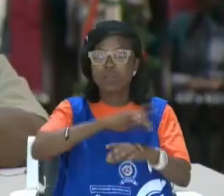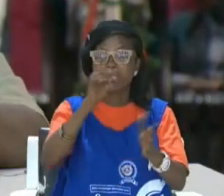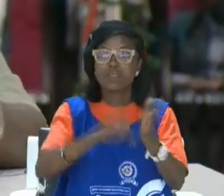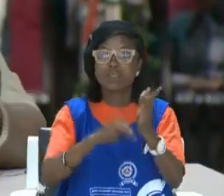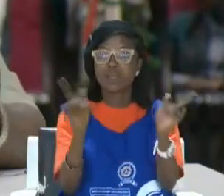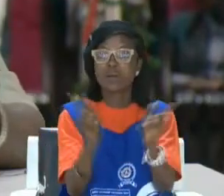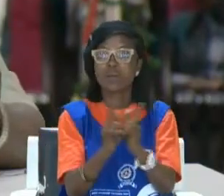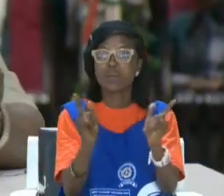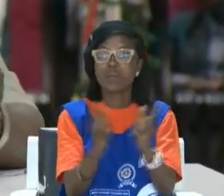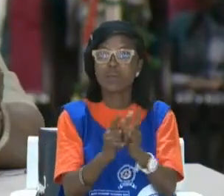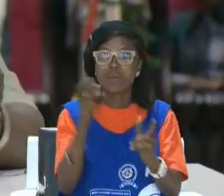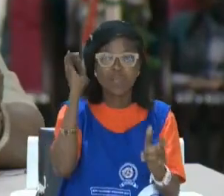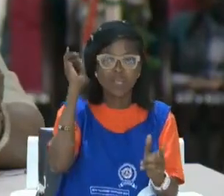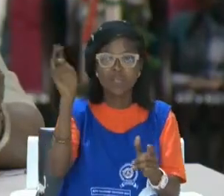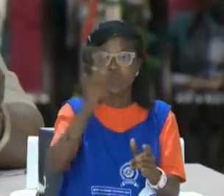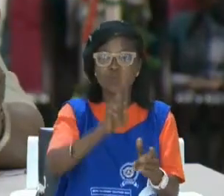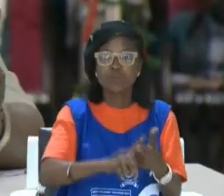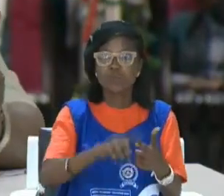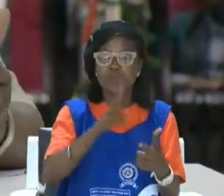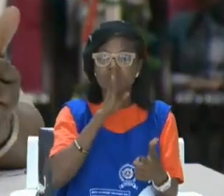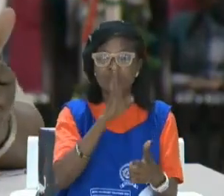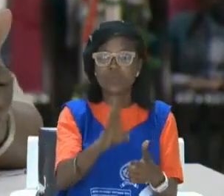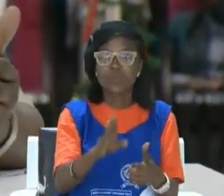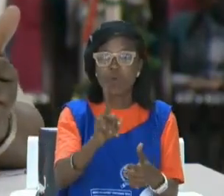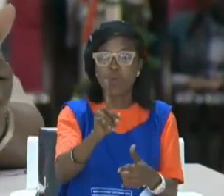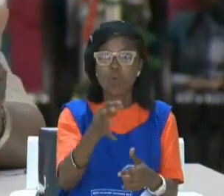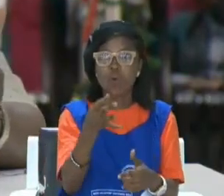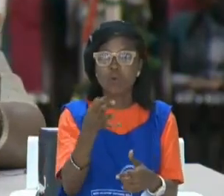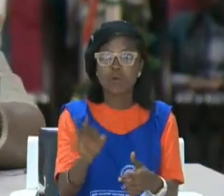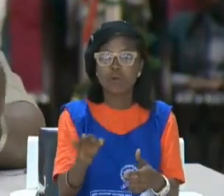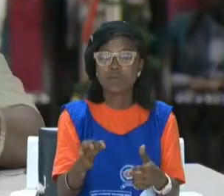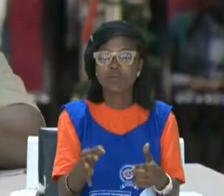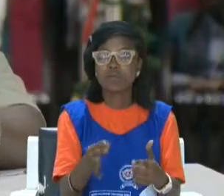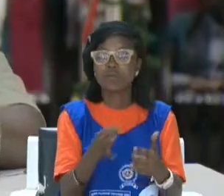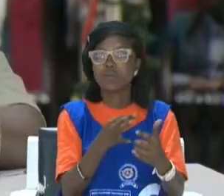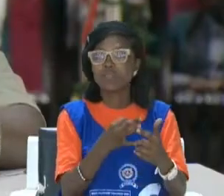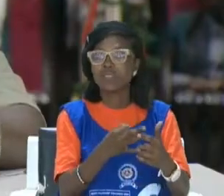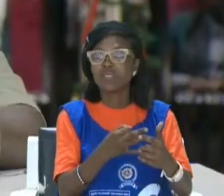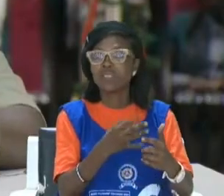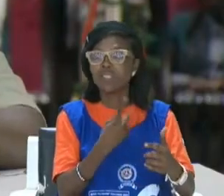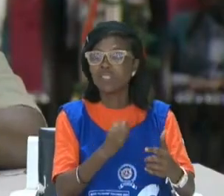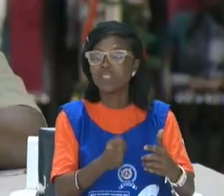He used to be one of the security people.